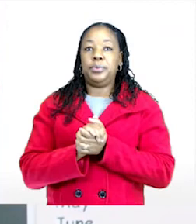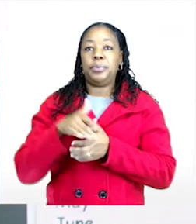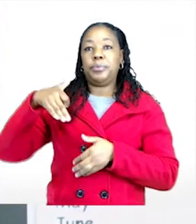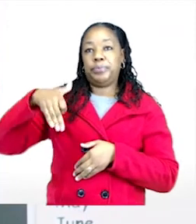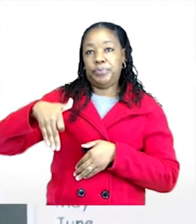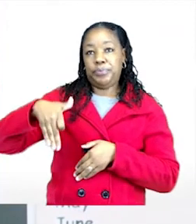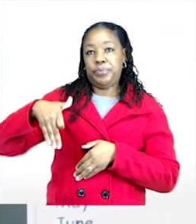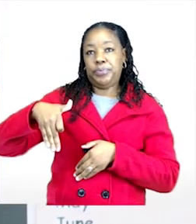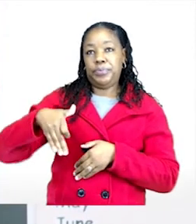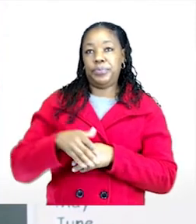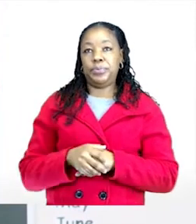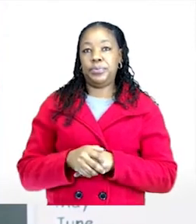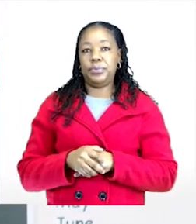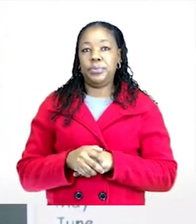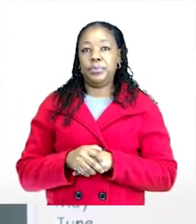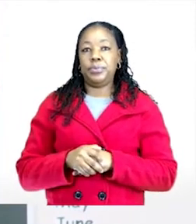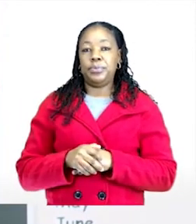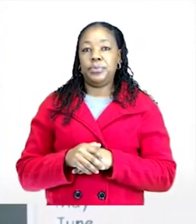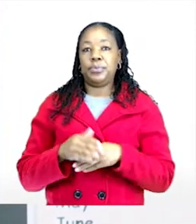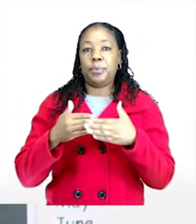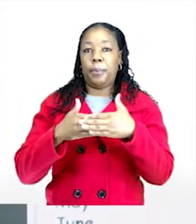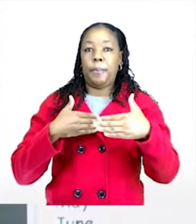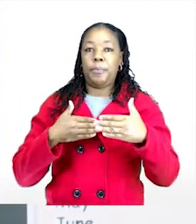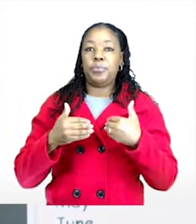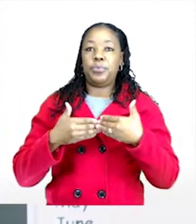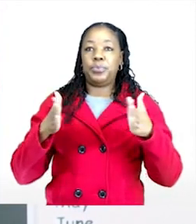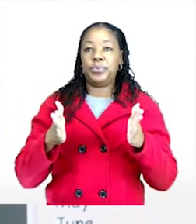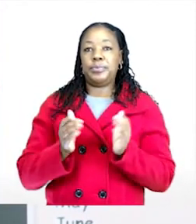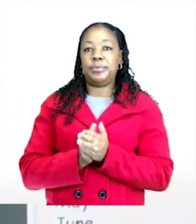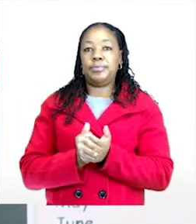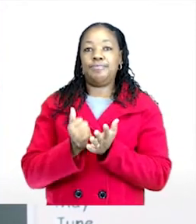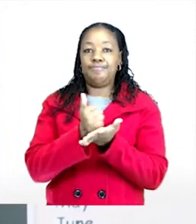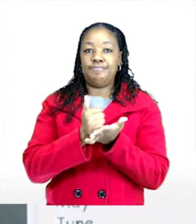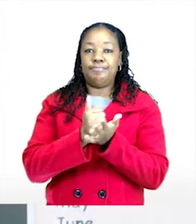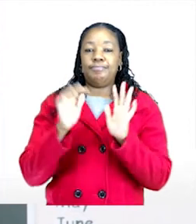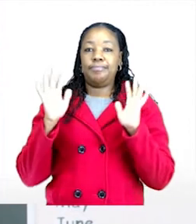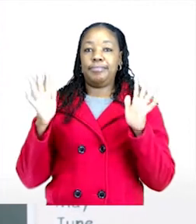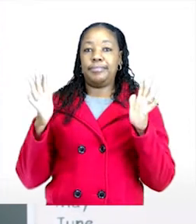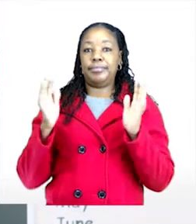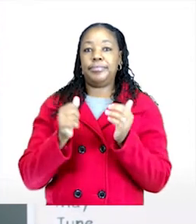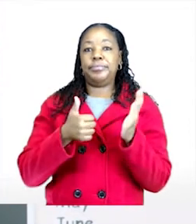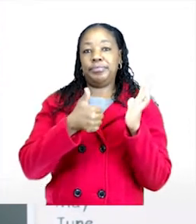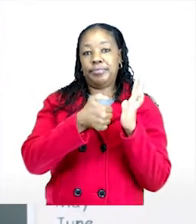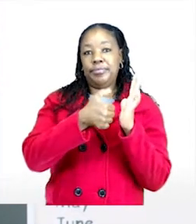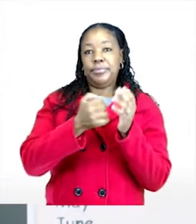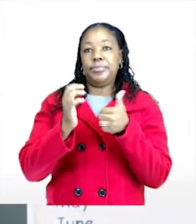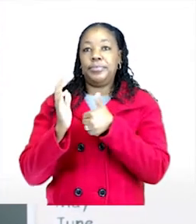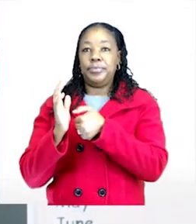Namibia. Now, before we begin our lessons, let's sanitize our hands.